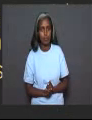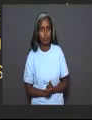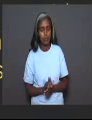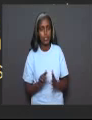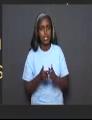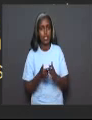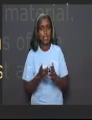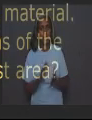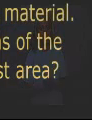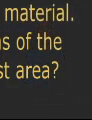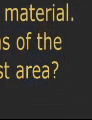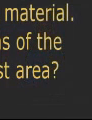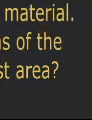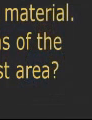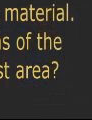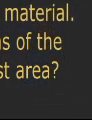Begin.